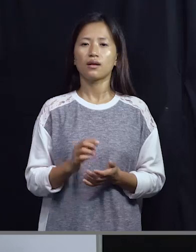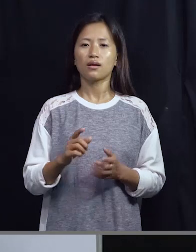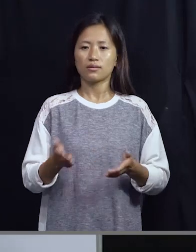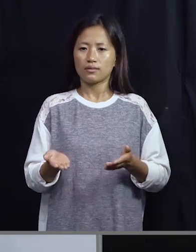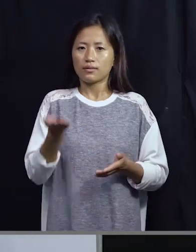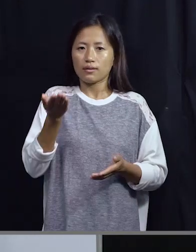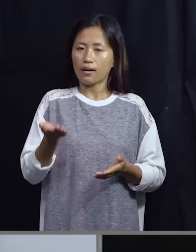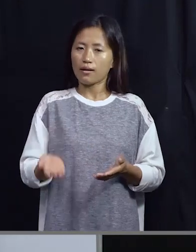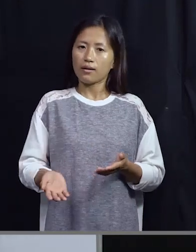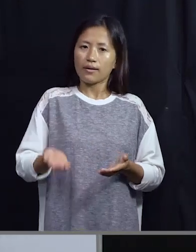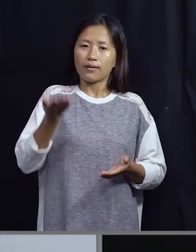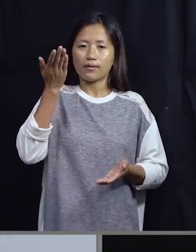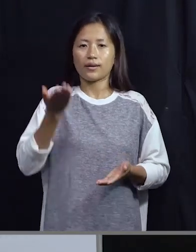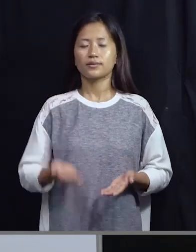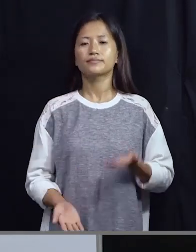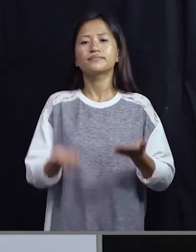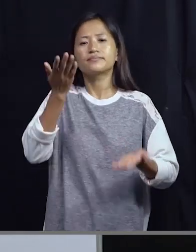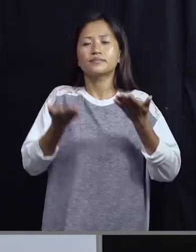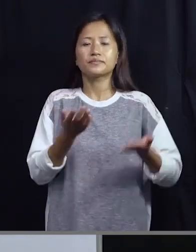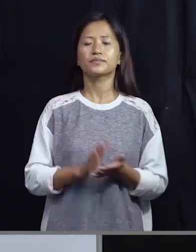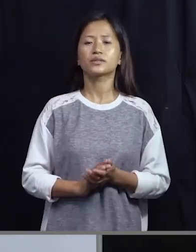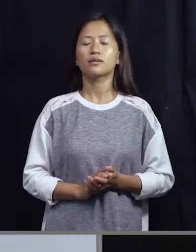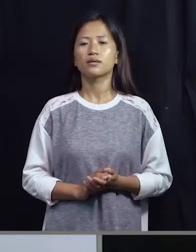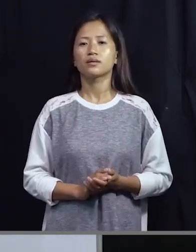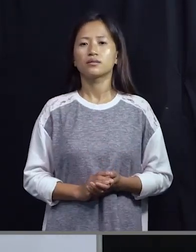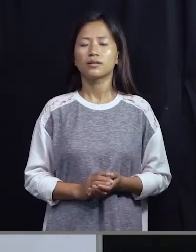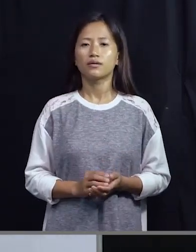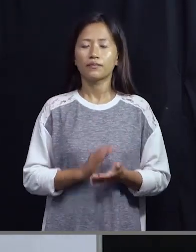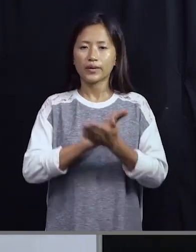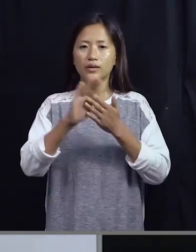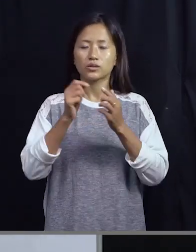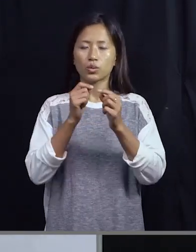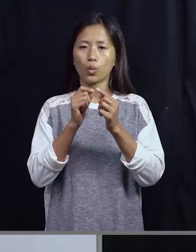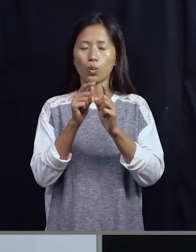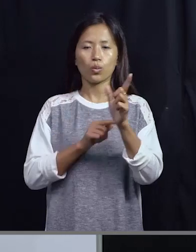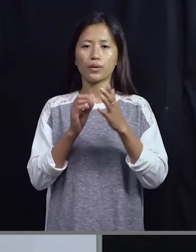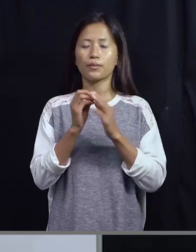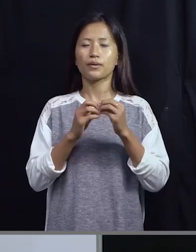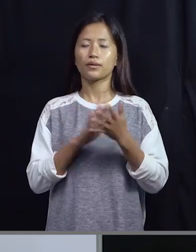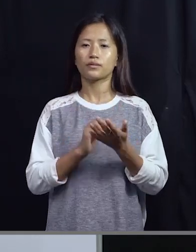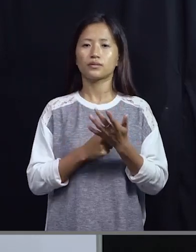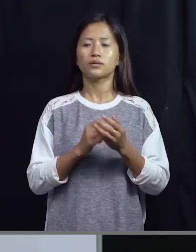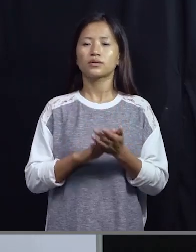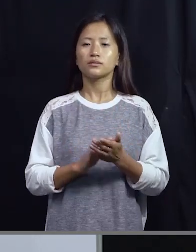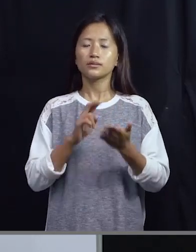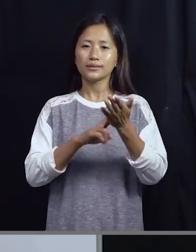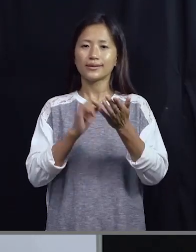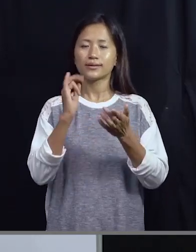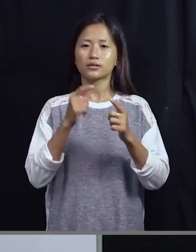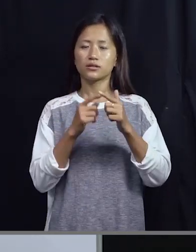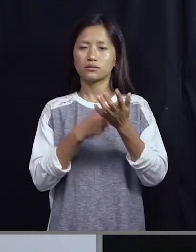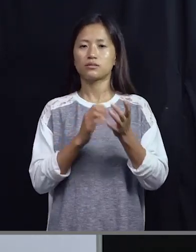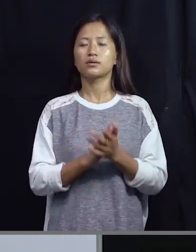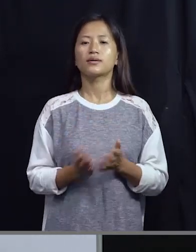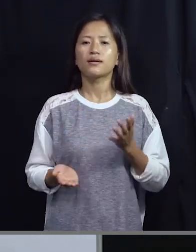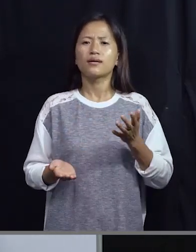Half of it contained the hybrid consisting of heavy nitrogen as well as light